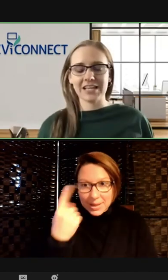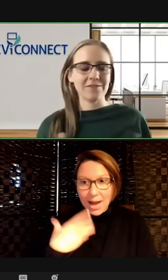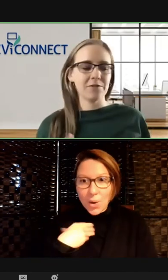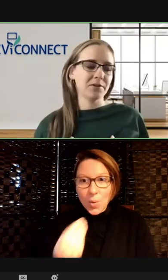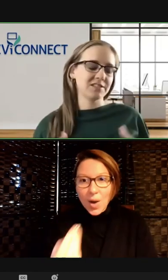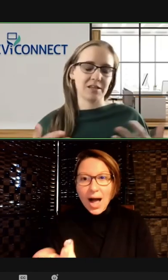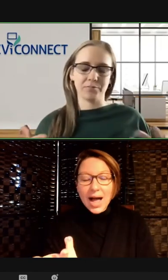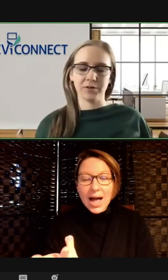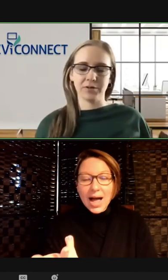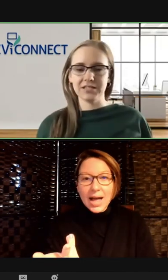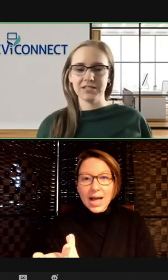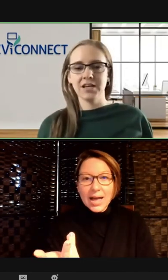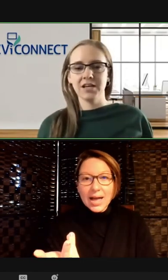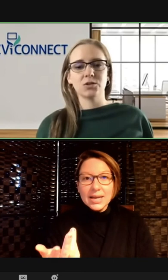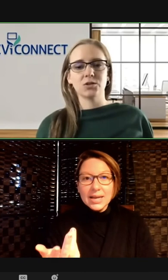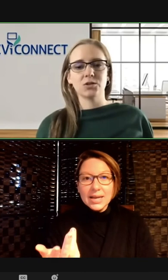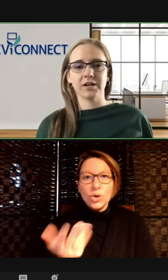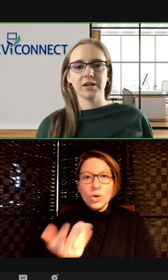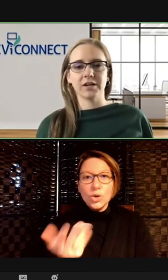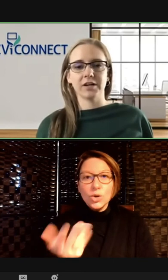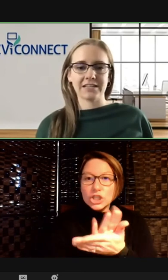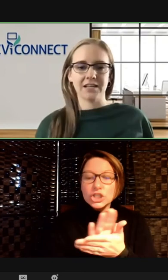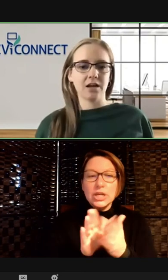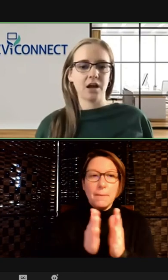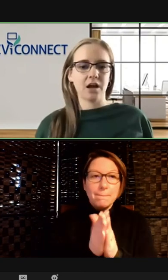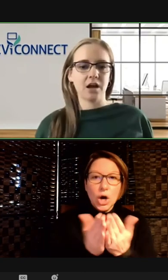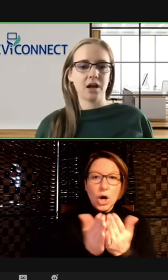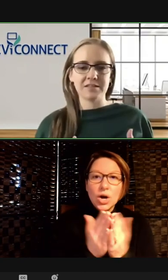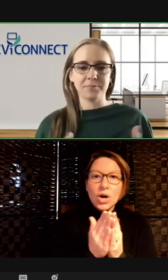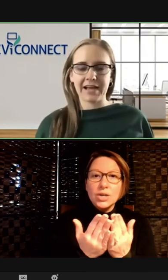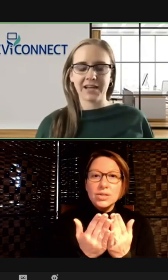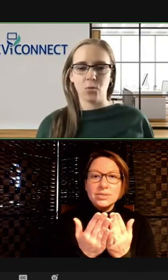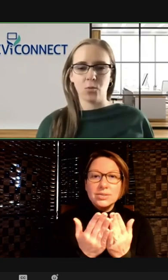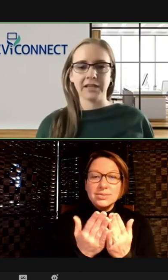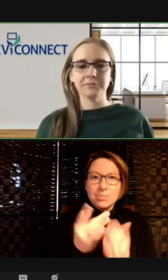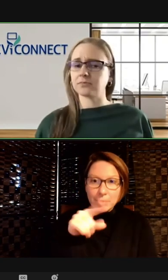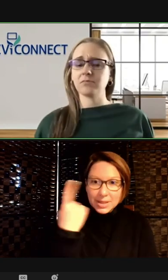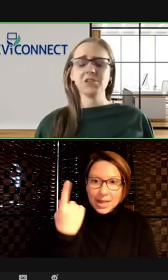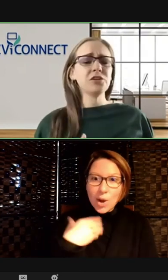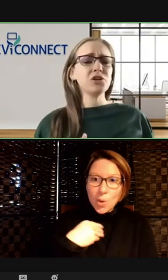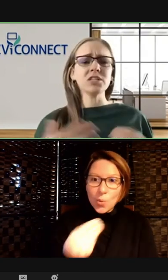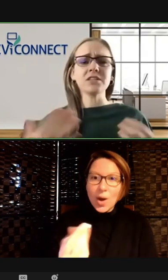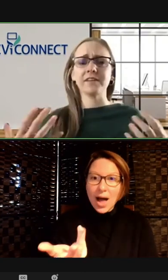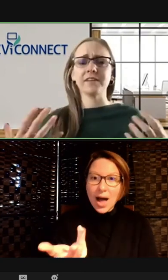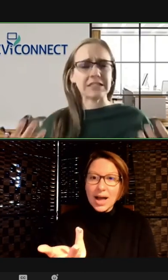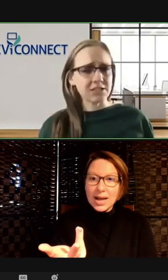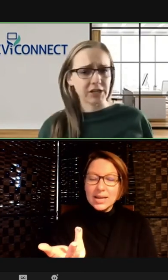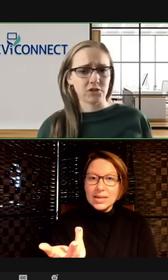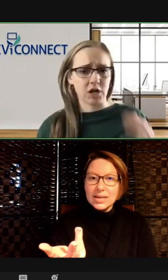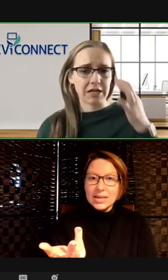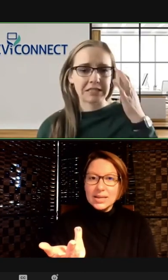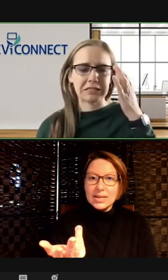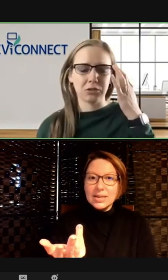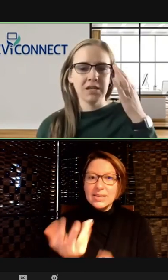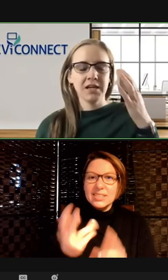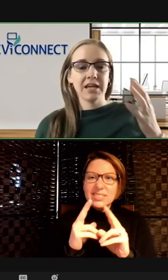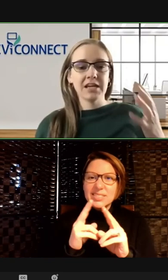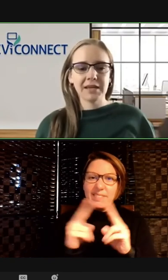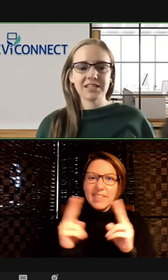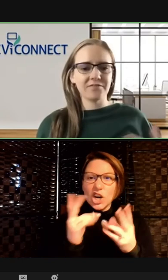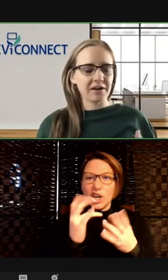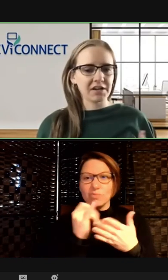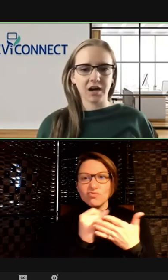kids are getting, even books that they print at school for kids to access, are all in these black and white. They're usually very illustrative drawings. And